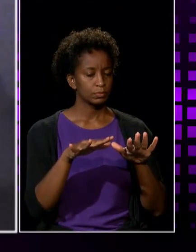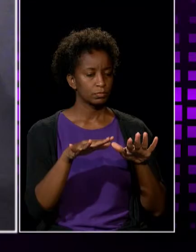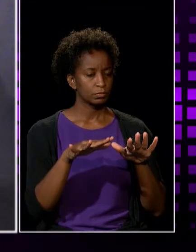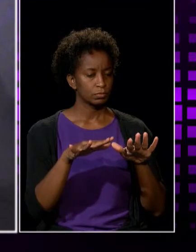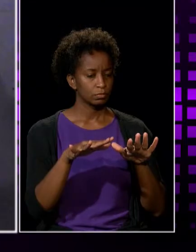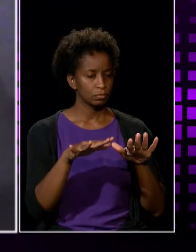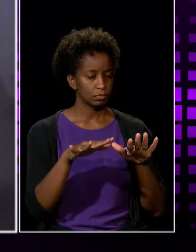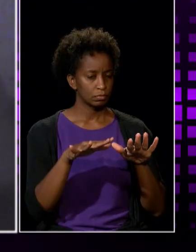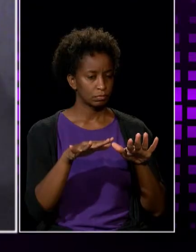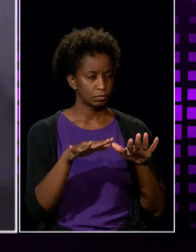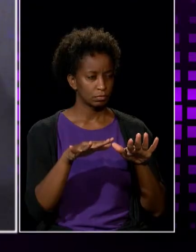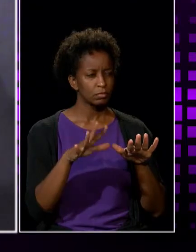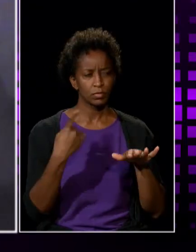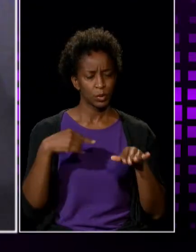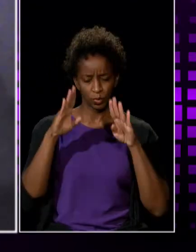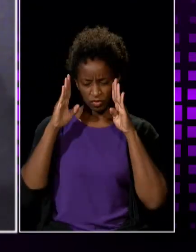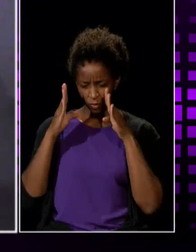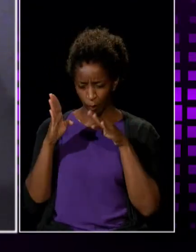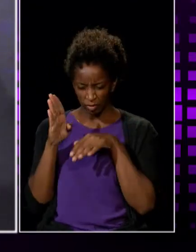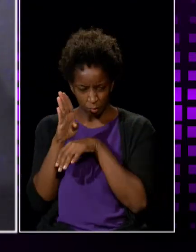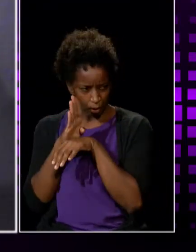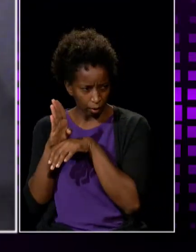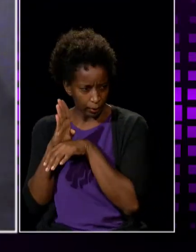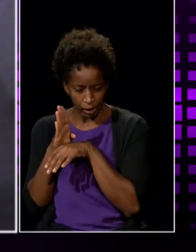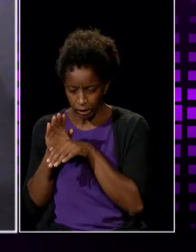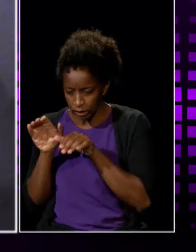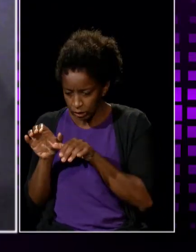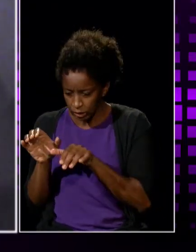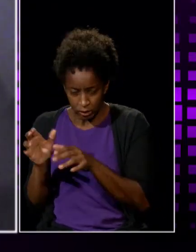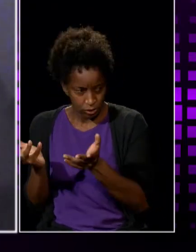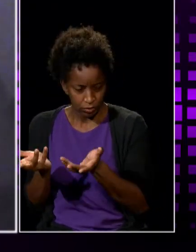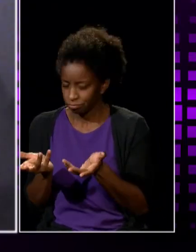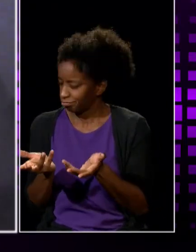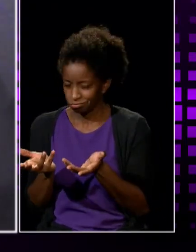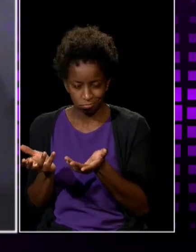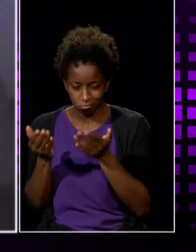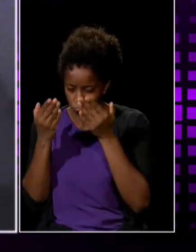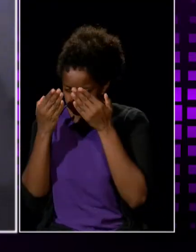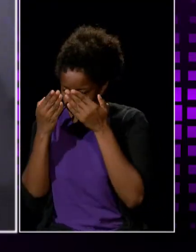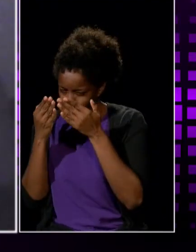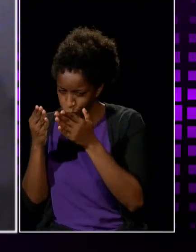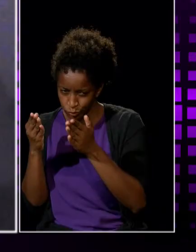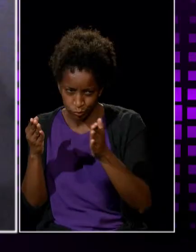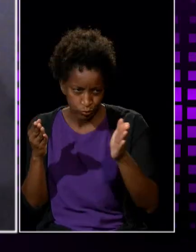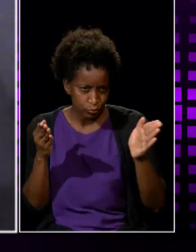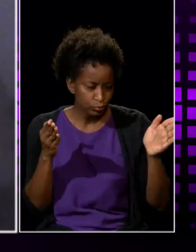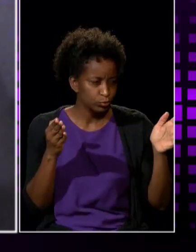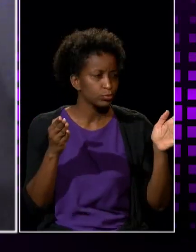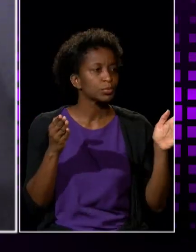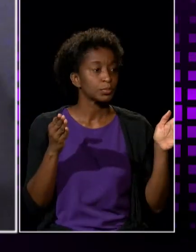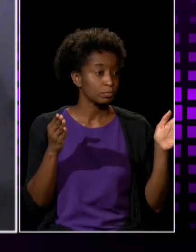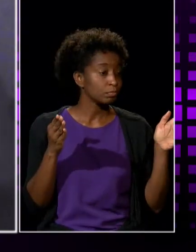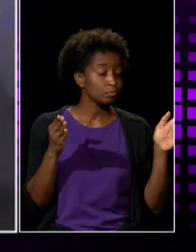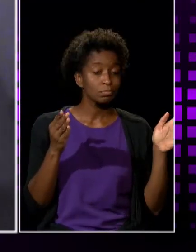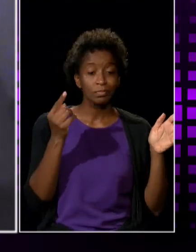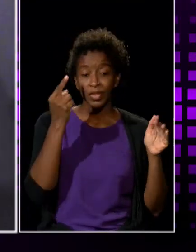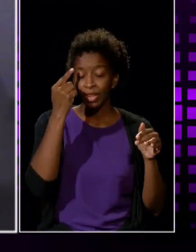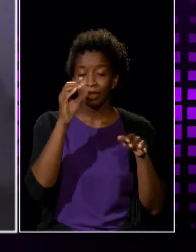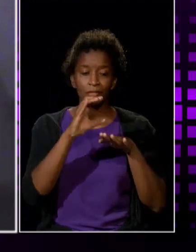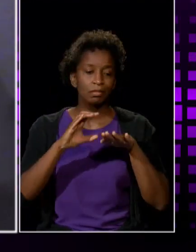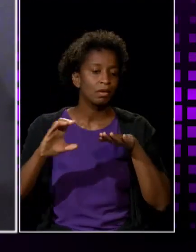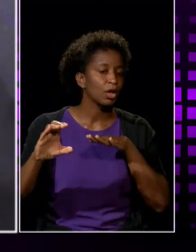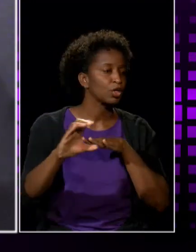of mind, and saying I'm not going to be confined to these waters, but exploring,